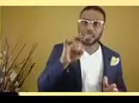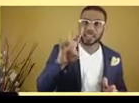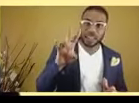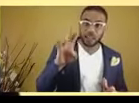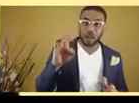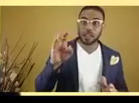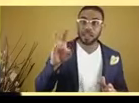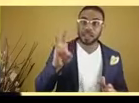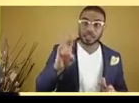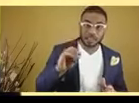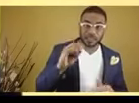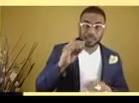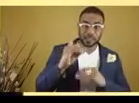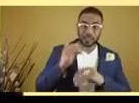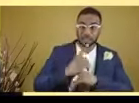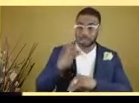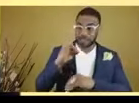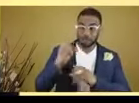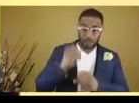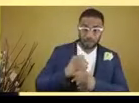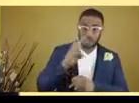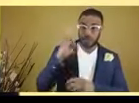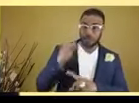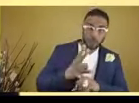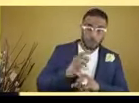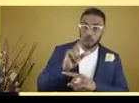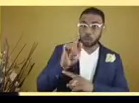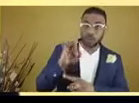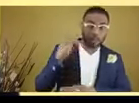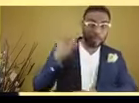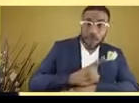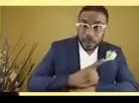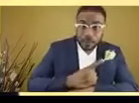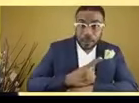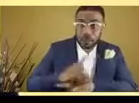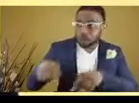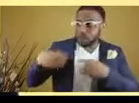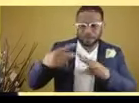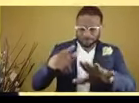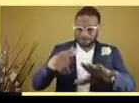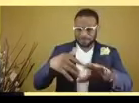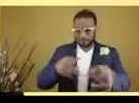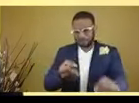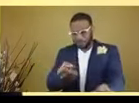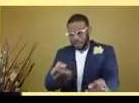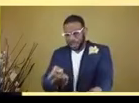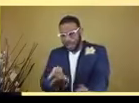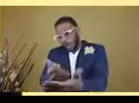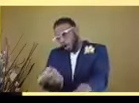2,760 days, 7 years, 7 months, and 28 days. Let me just frame this.